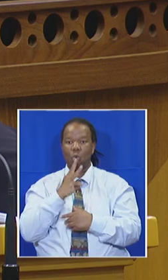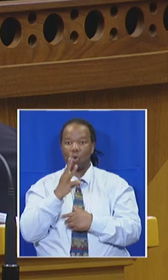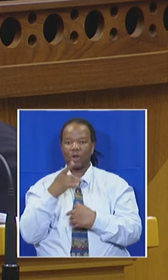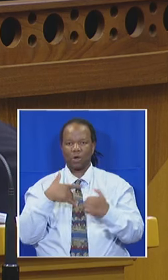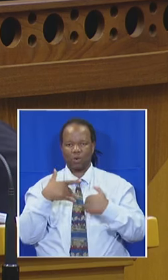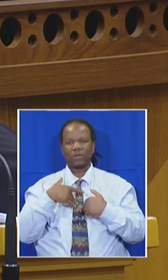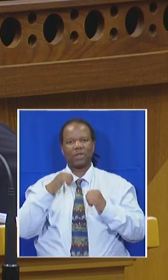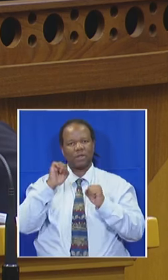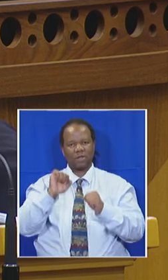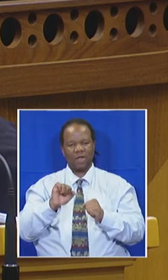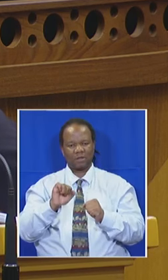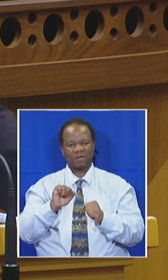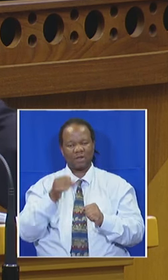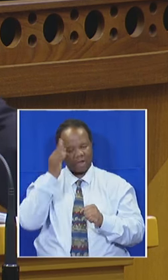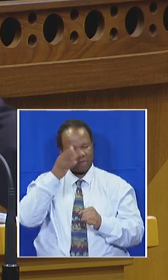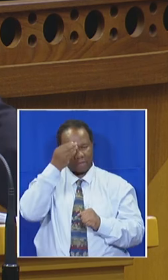Ezindaweni eziningi